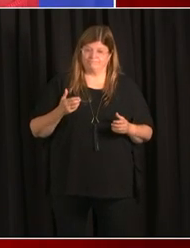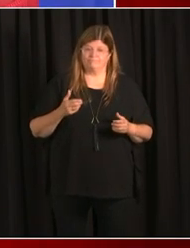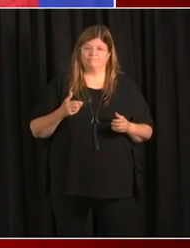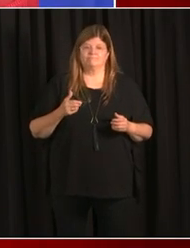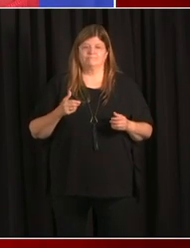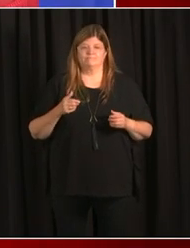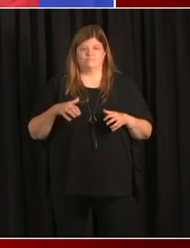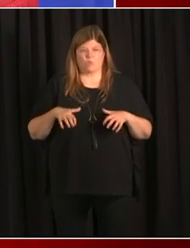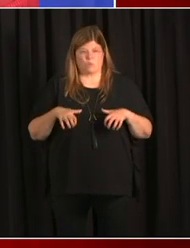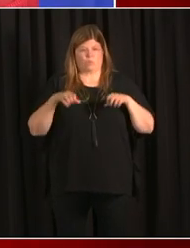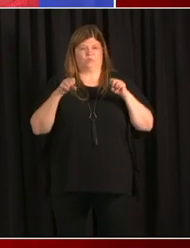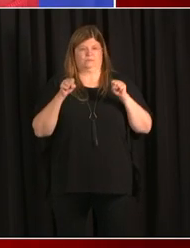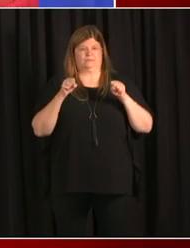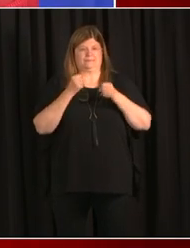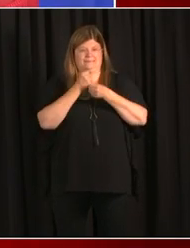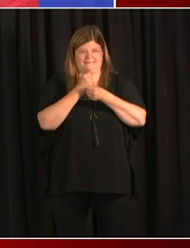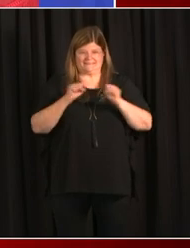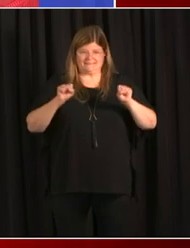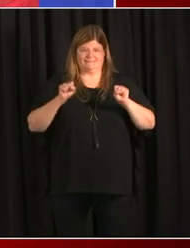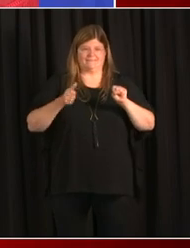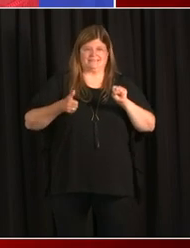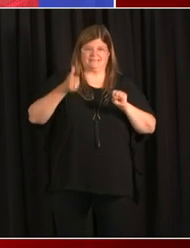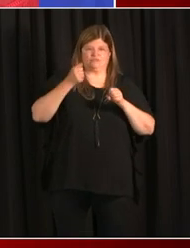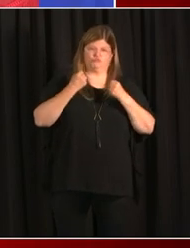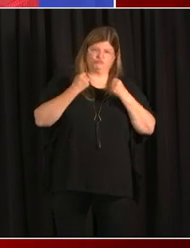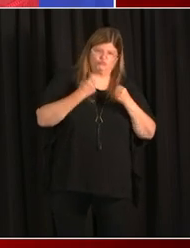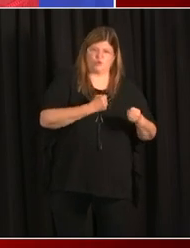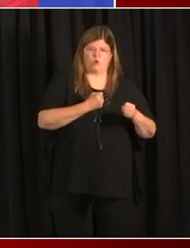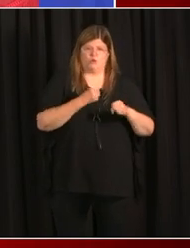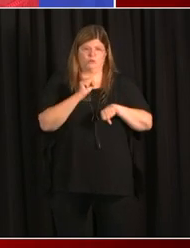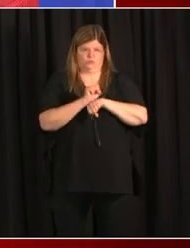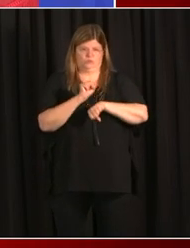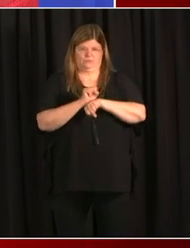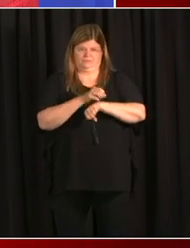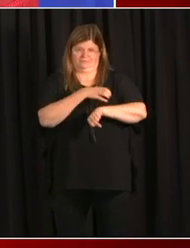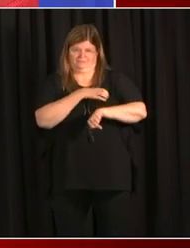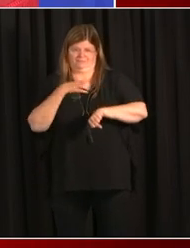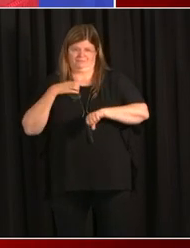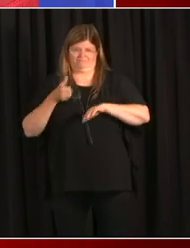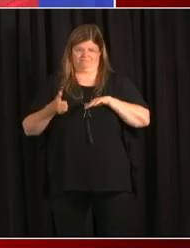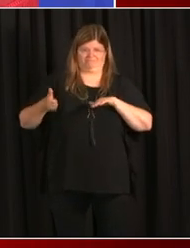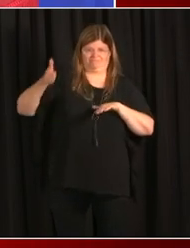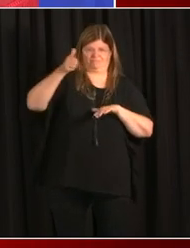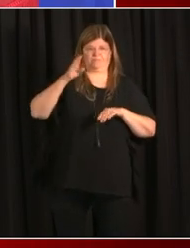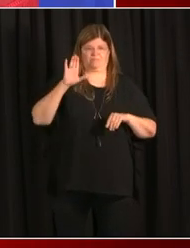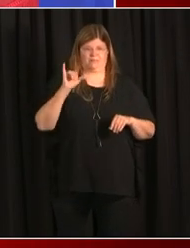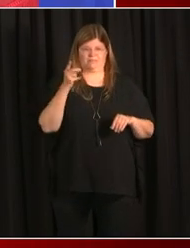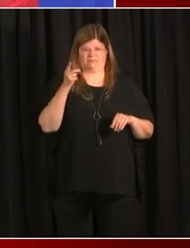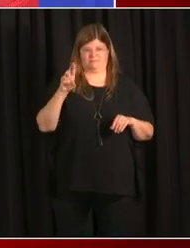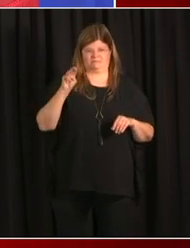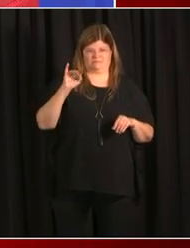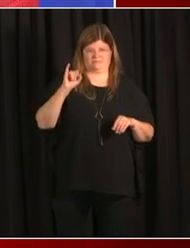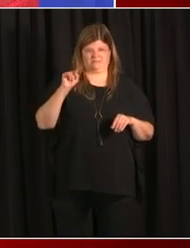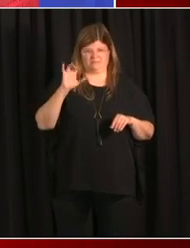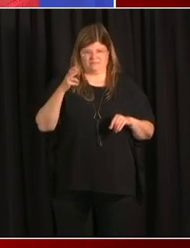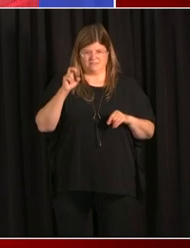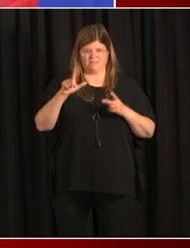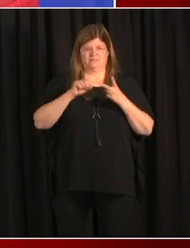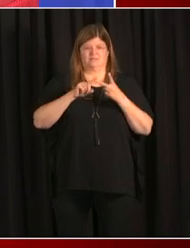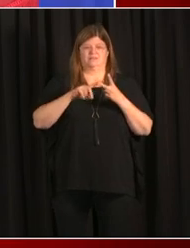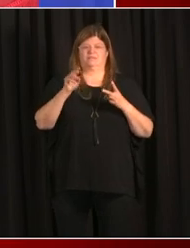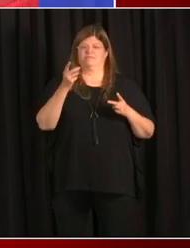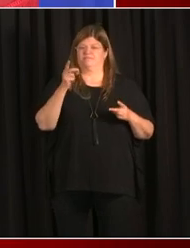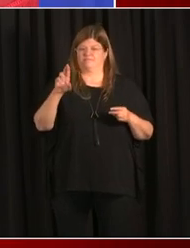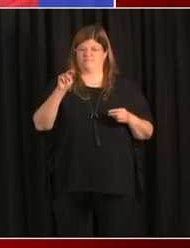convened a Safer, Stronger Working Committee that was chaired by Dr. Mitchell and Dr. Nesbitt